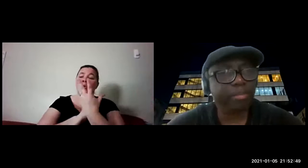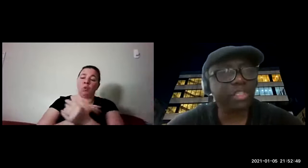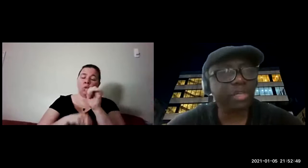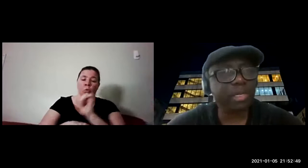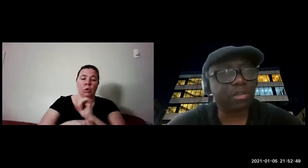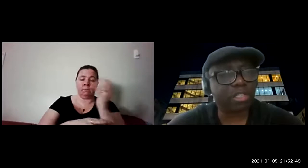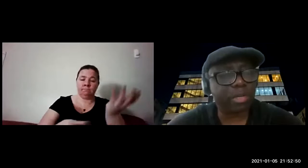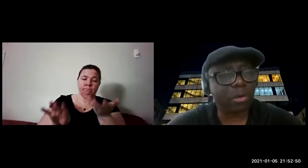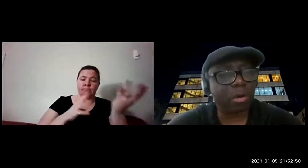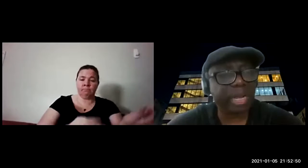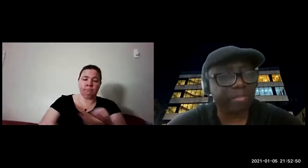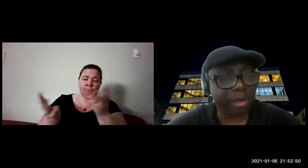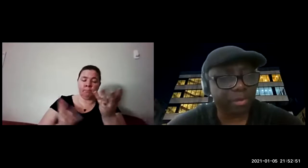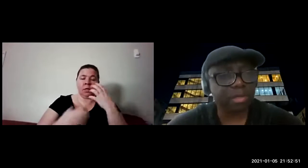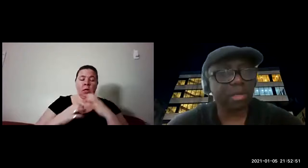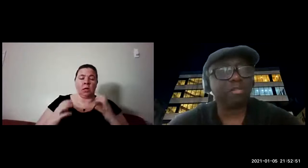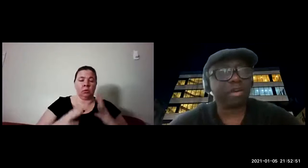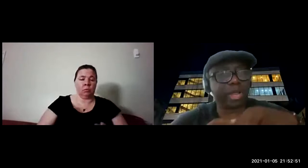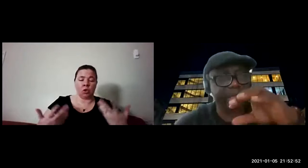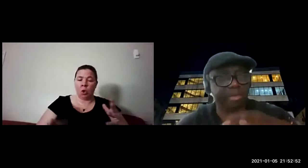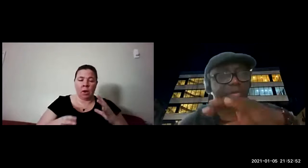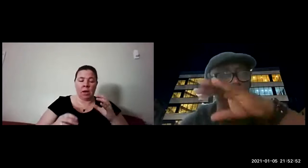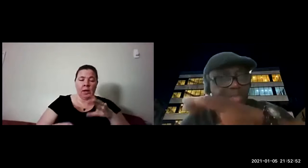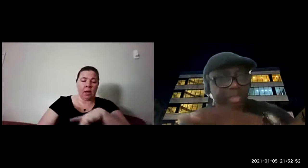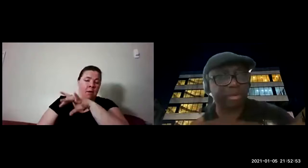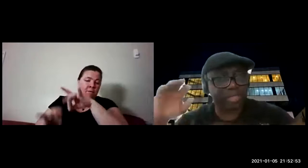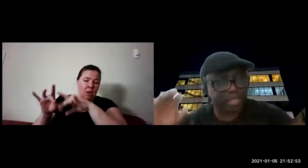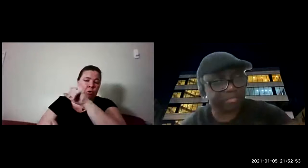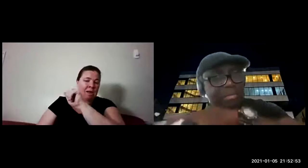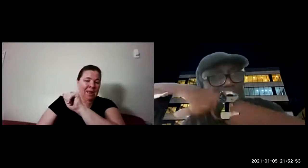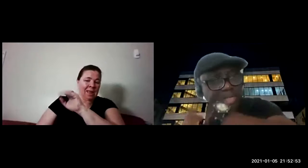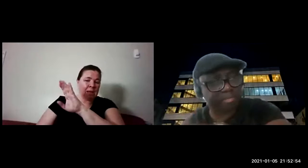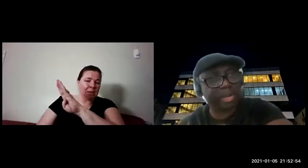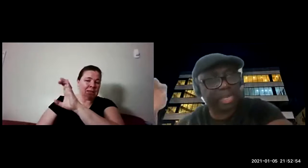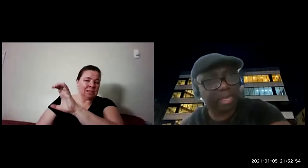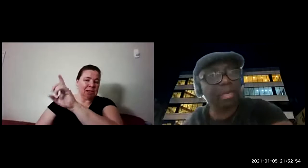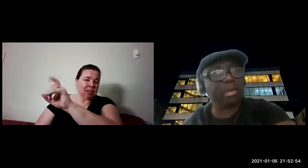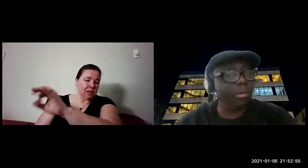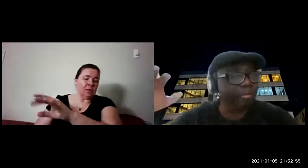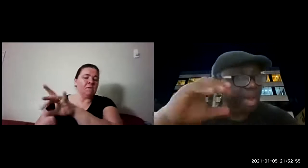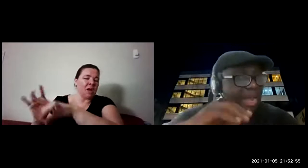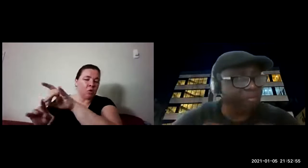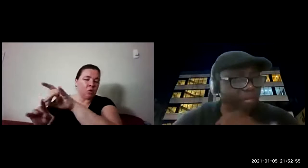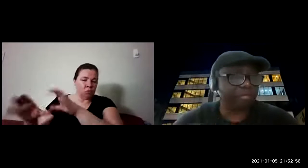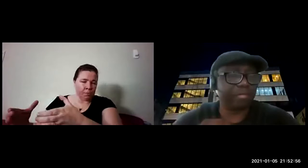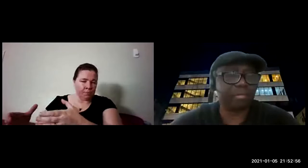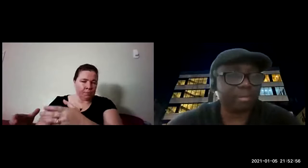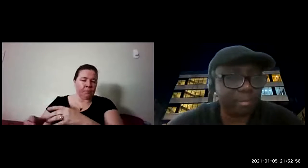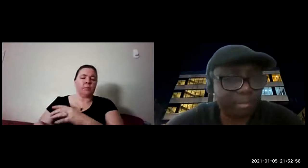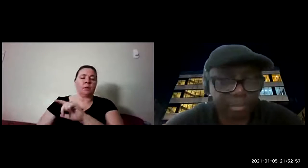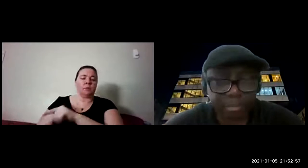and positioning these customers under the founders. Founder A, founder B, founder C, founder D, founder E, going back and